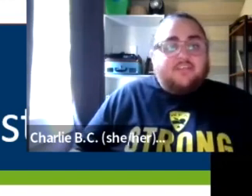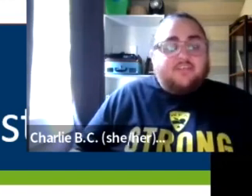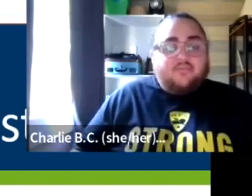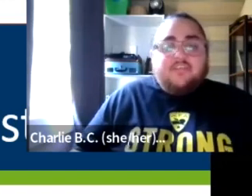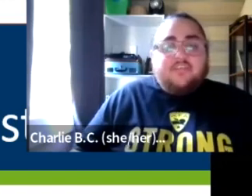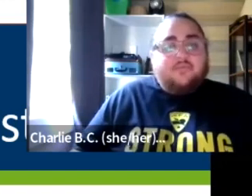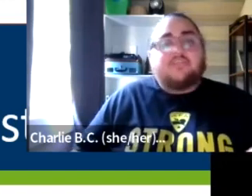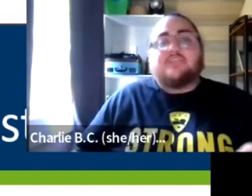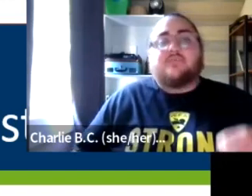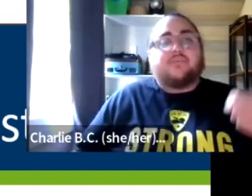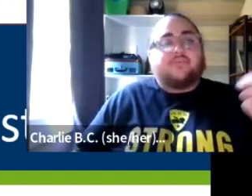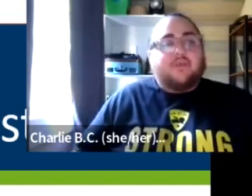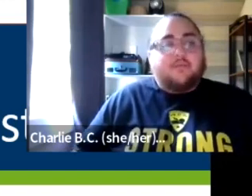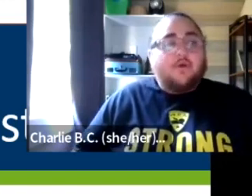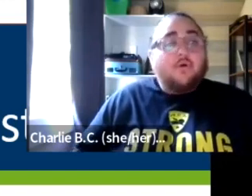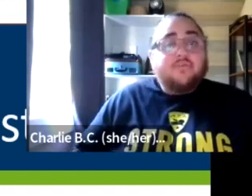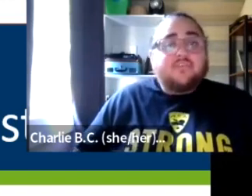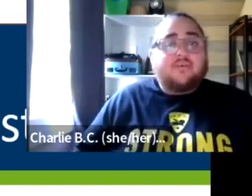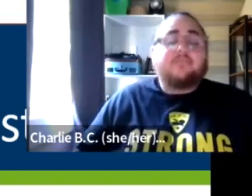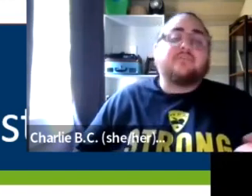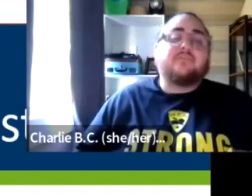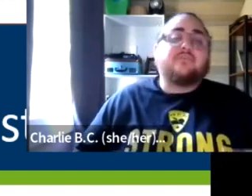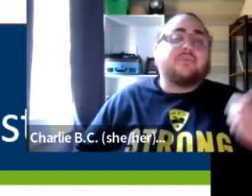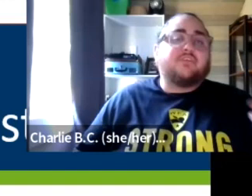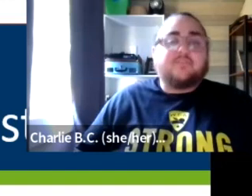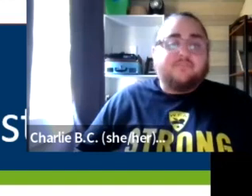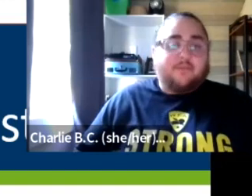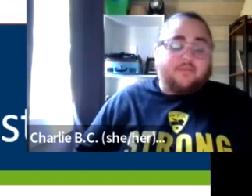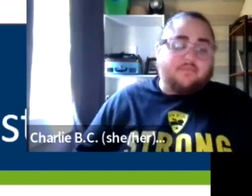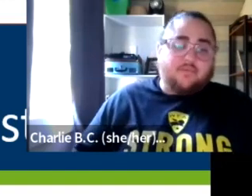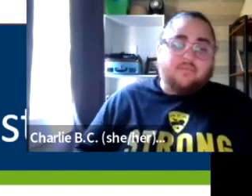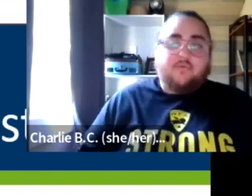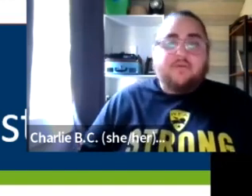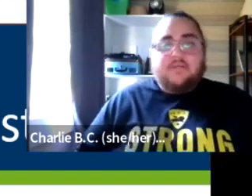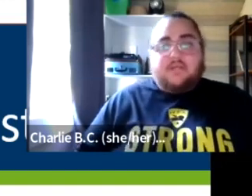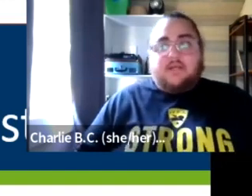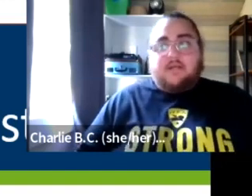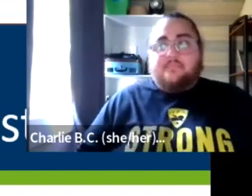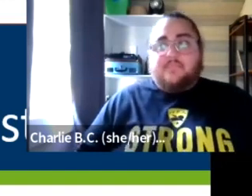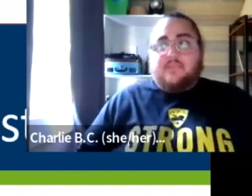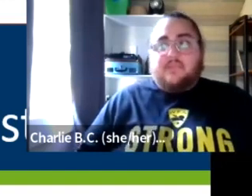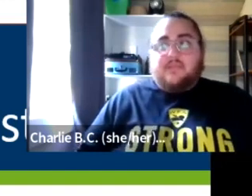either youth facing homelessness, or they're hosts of those youth, that chosen family of the youth. So